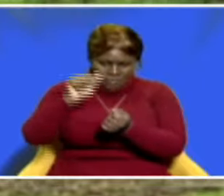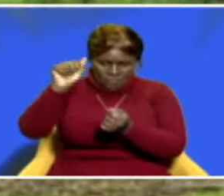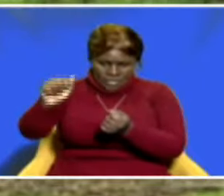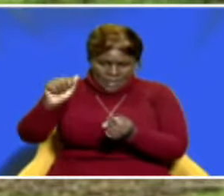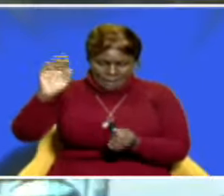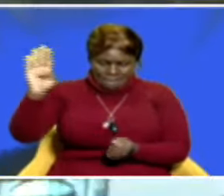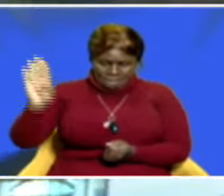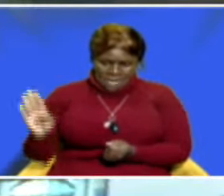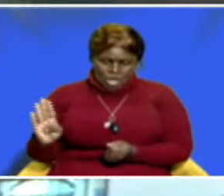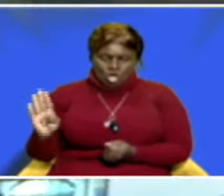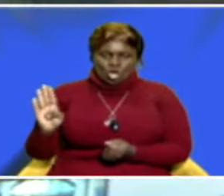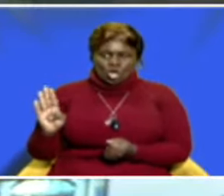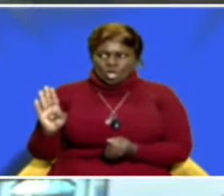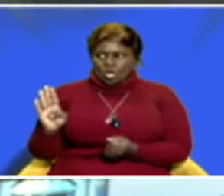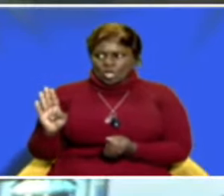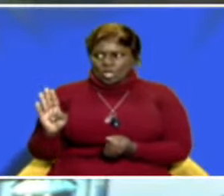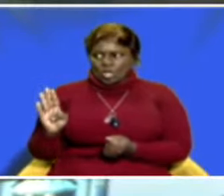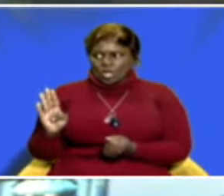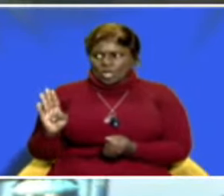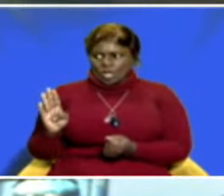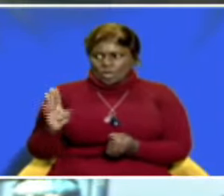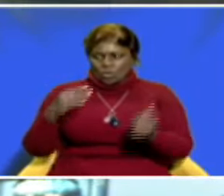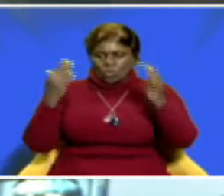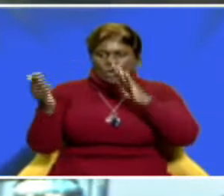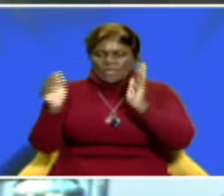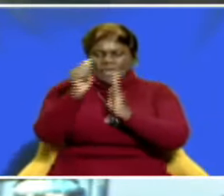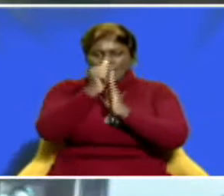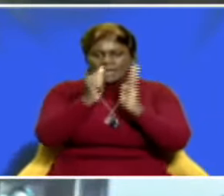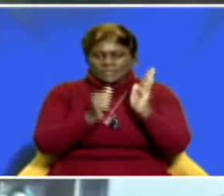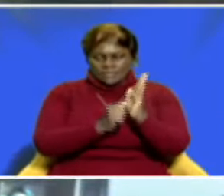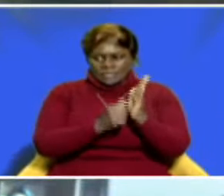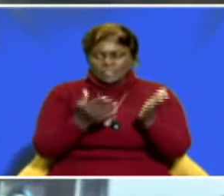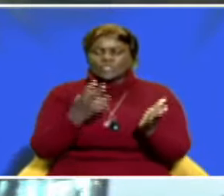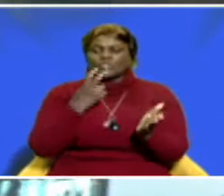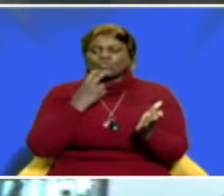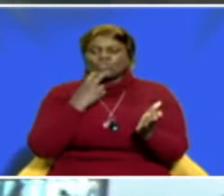And the climate agenda is our goal here. Tuesday, we'll be having a discussion.